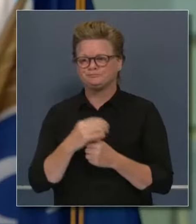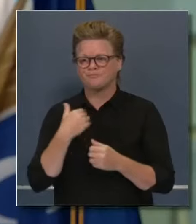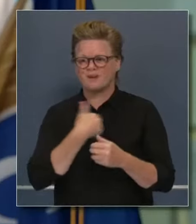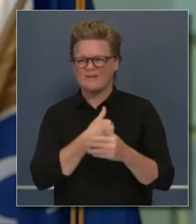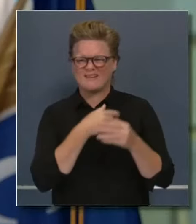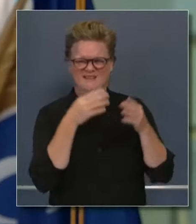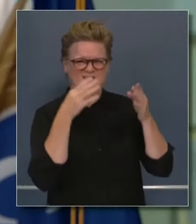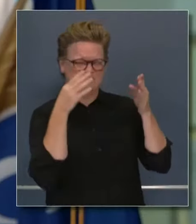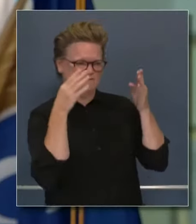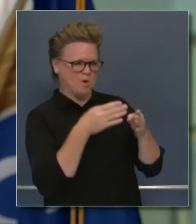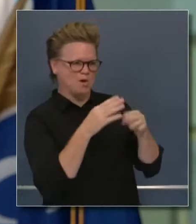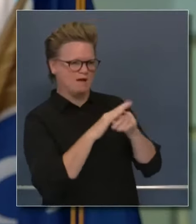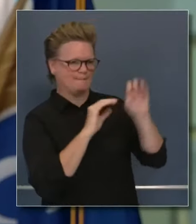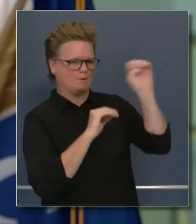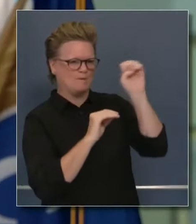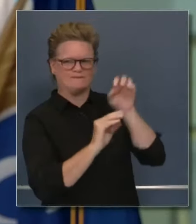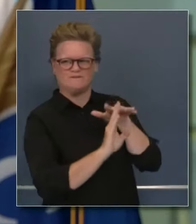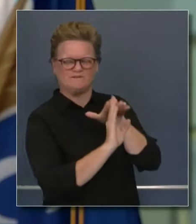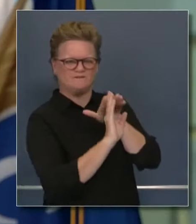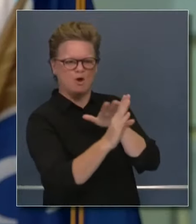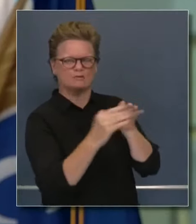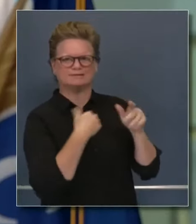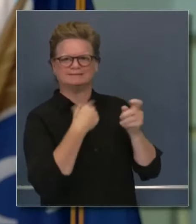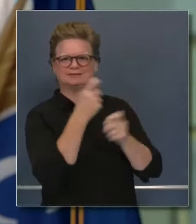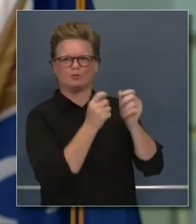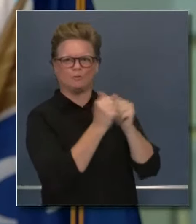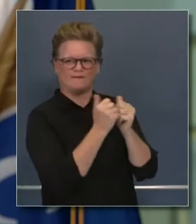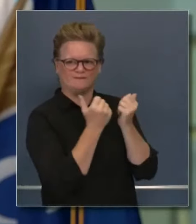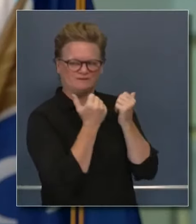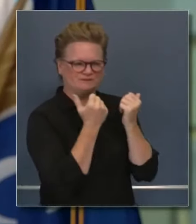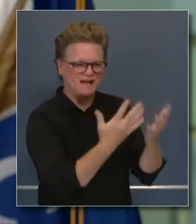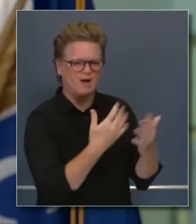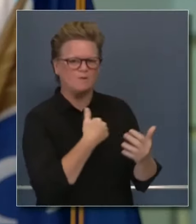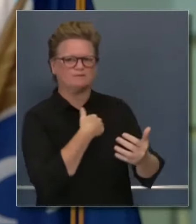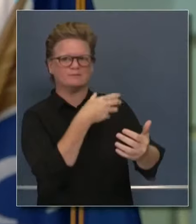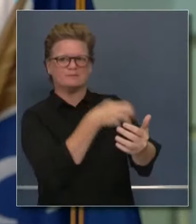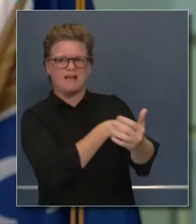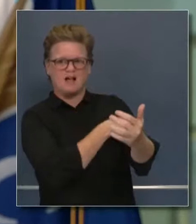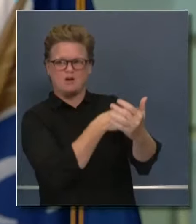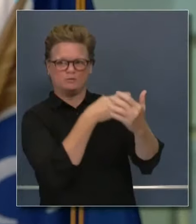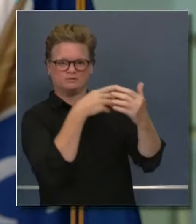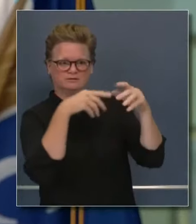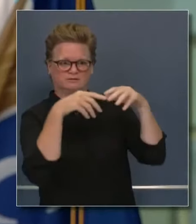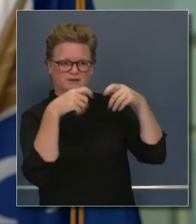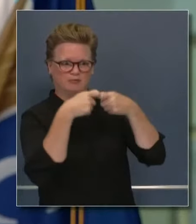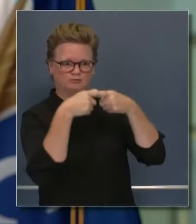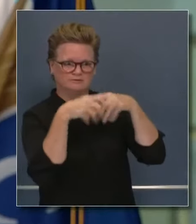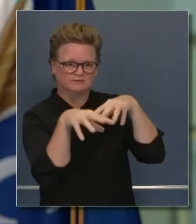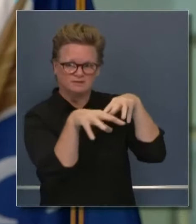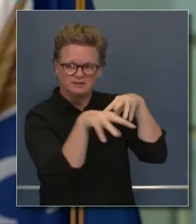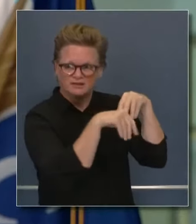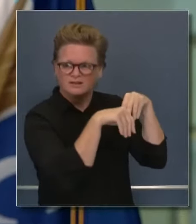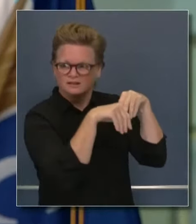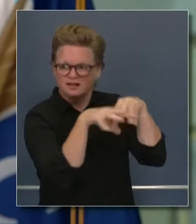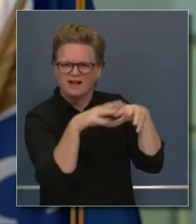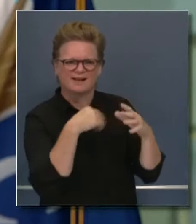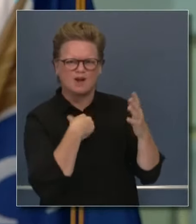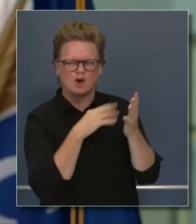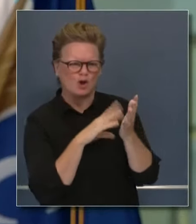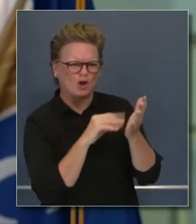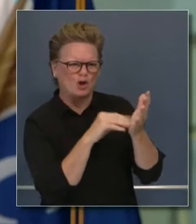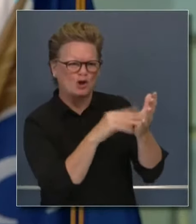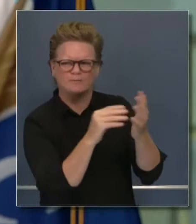deal with our energy supply as well as mitigate the spread of additional fires. But we're getting those details. I'm going to learn more about them this